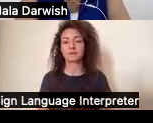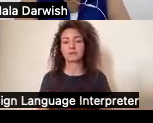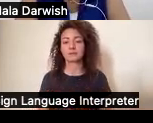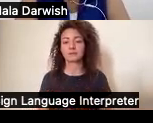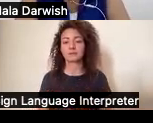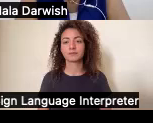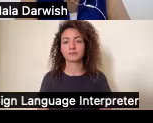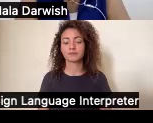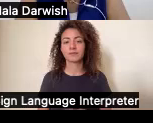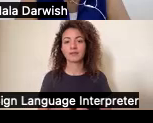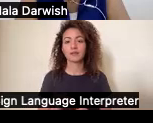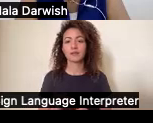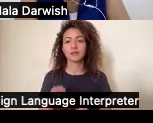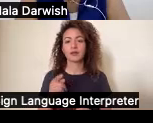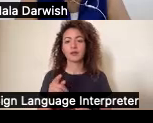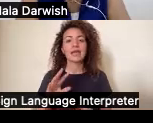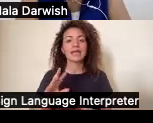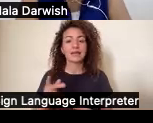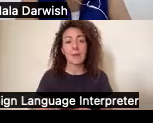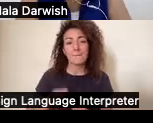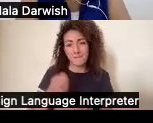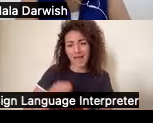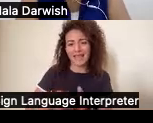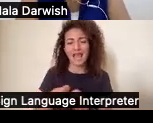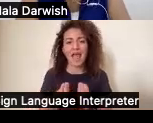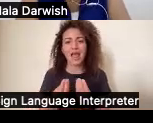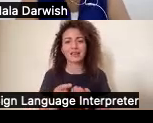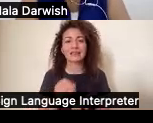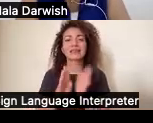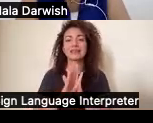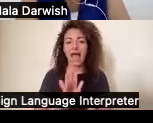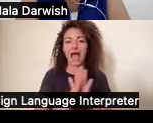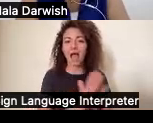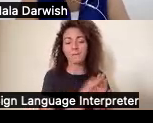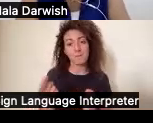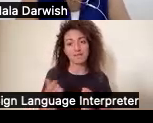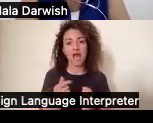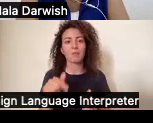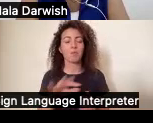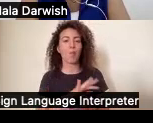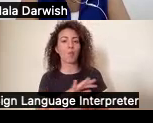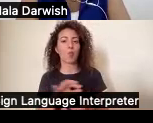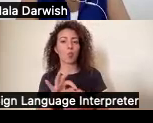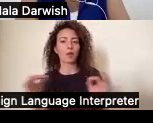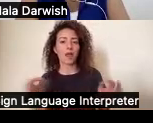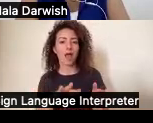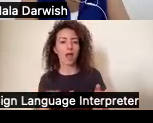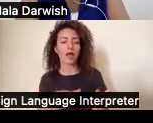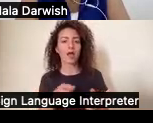humanitarian cash transfer in such complex situation, security situation, adding to